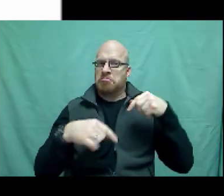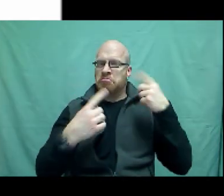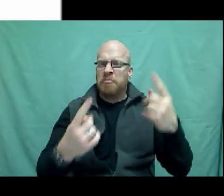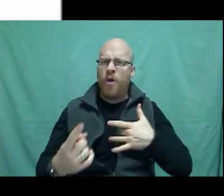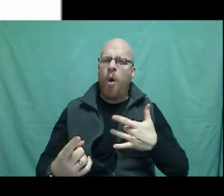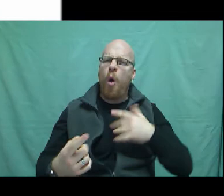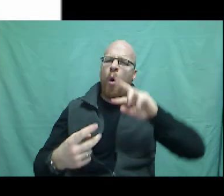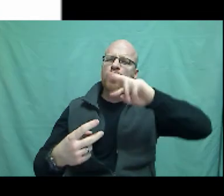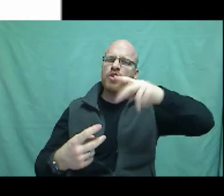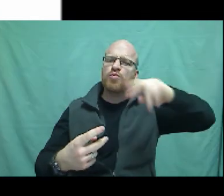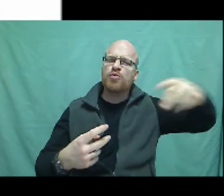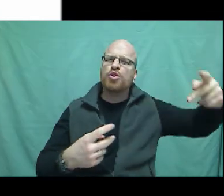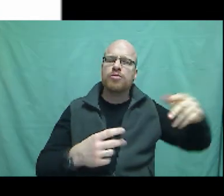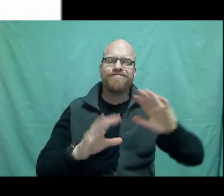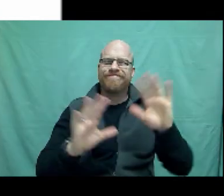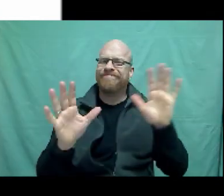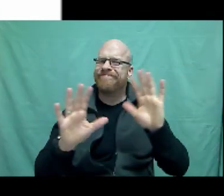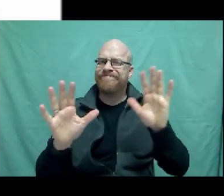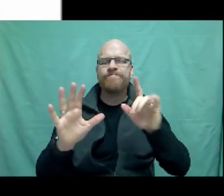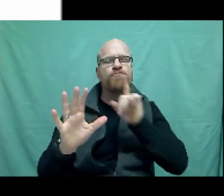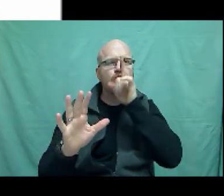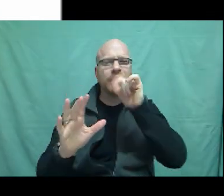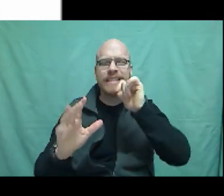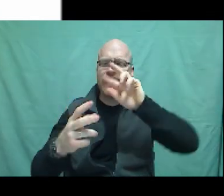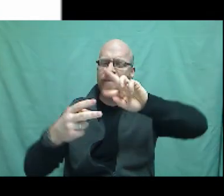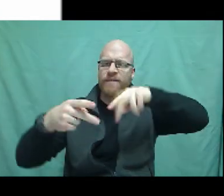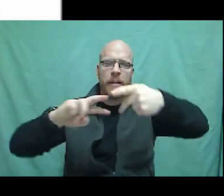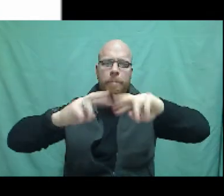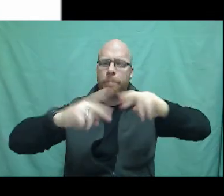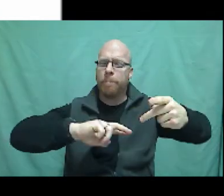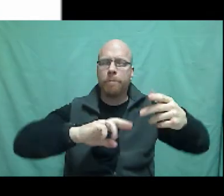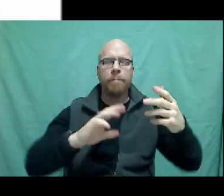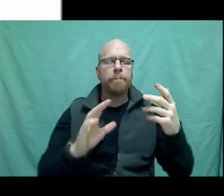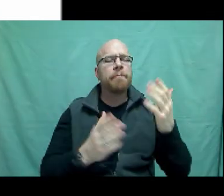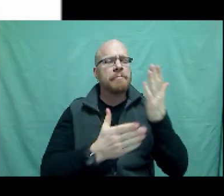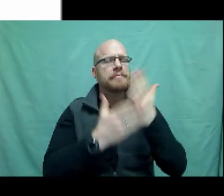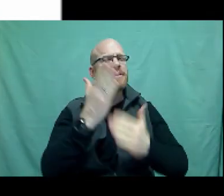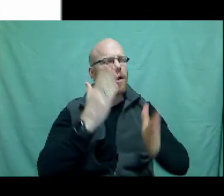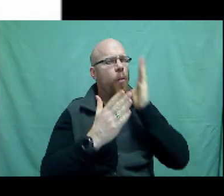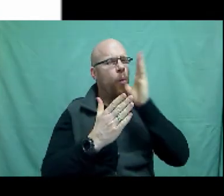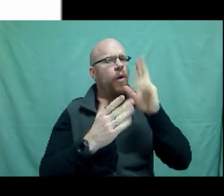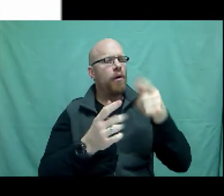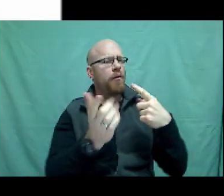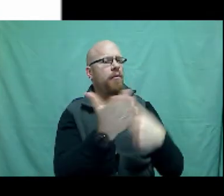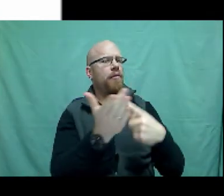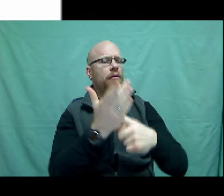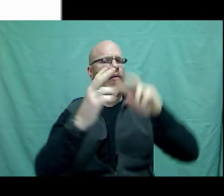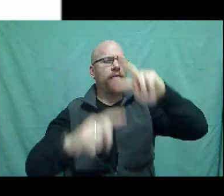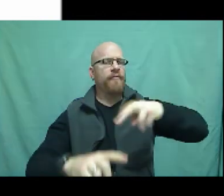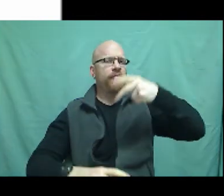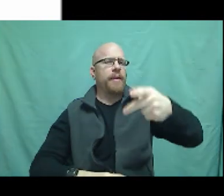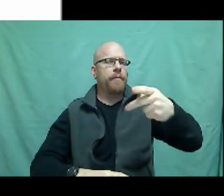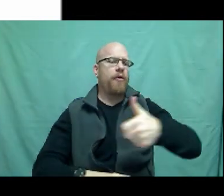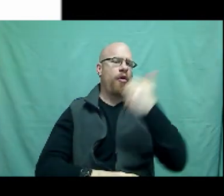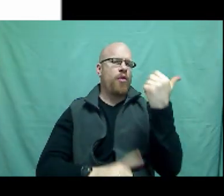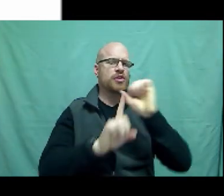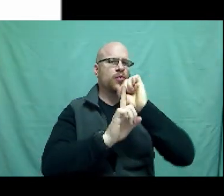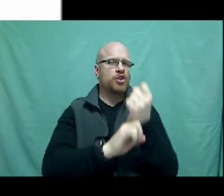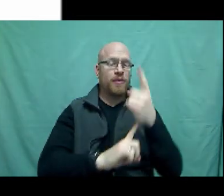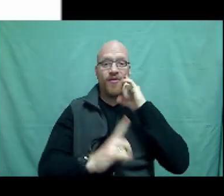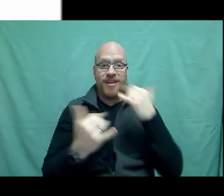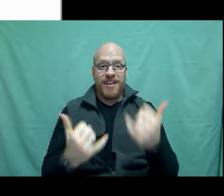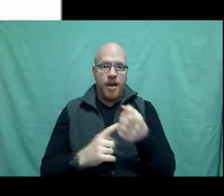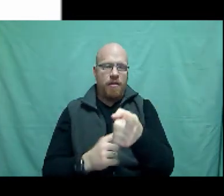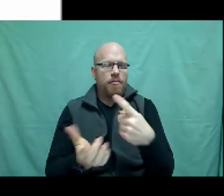Some students felt like, well, we'll just switch them all. We'll flip-flop our fractions. We're not flip-flopping. We are actually moving